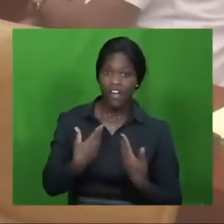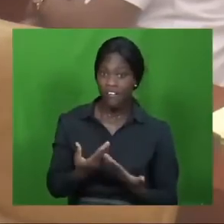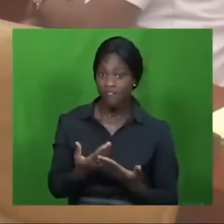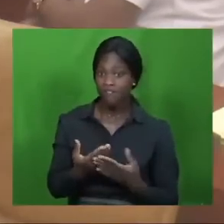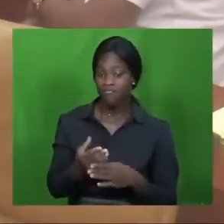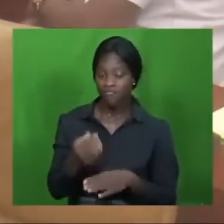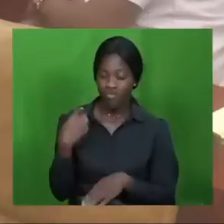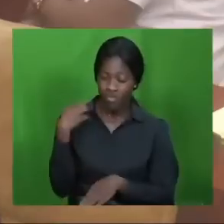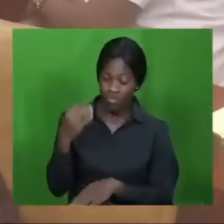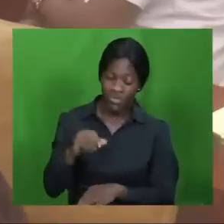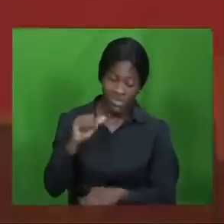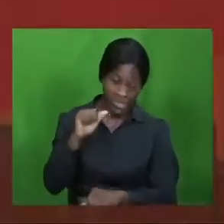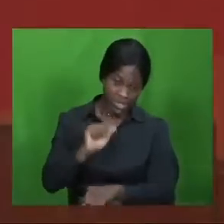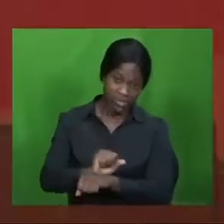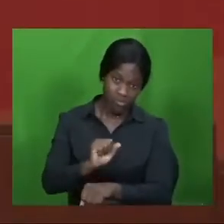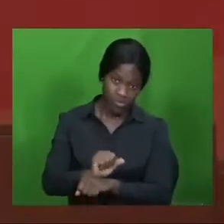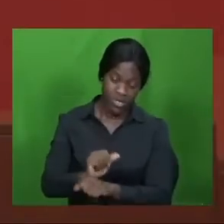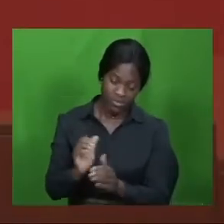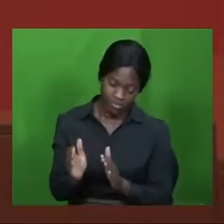much.